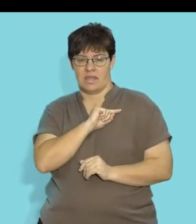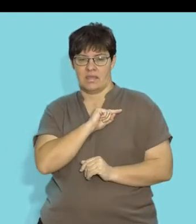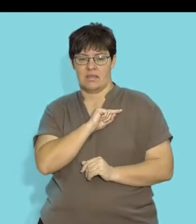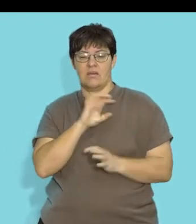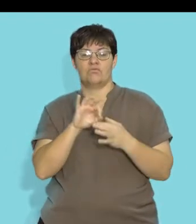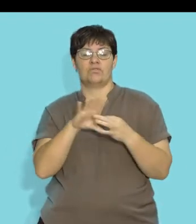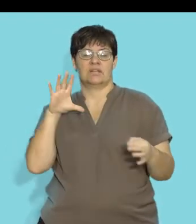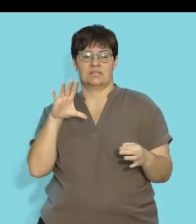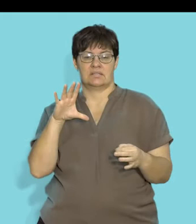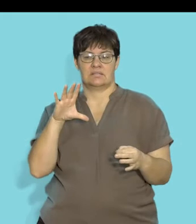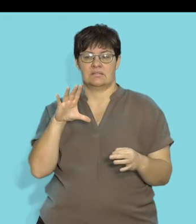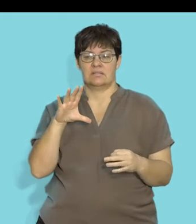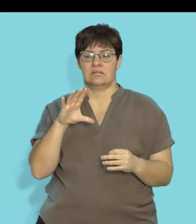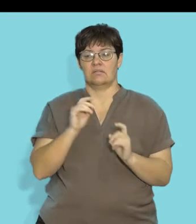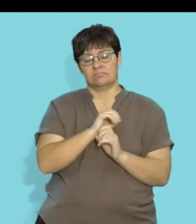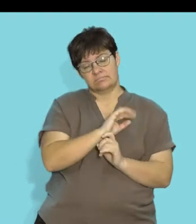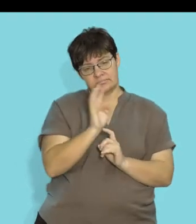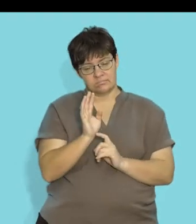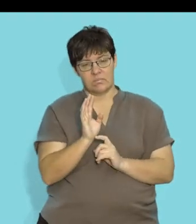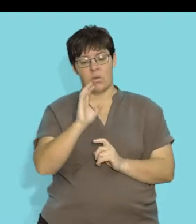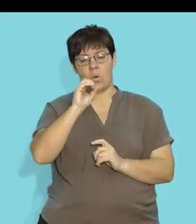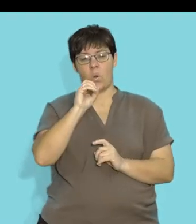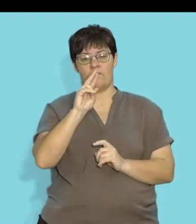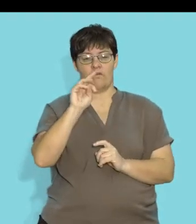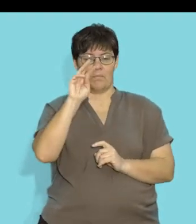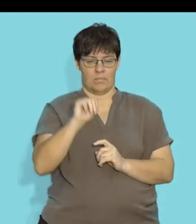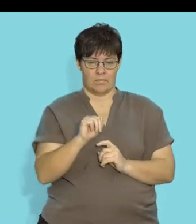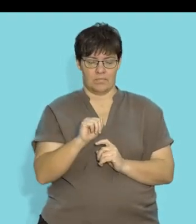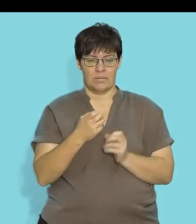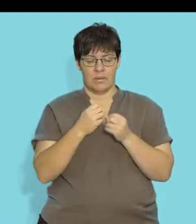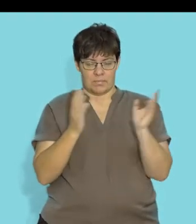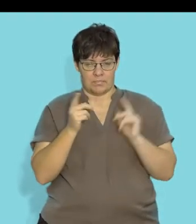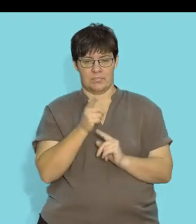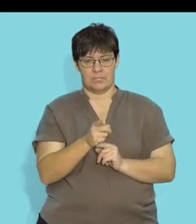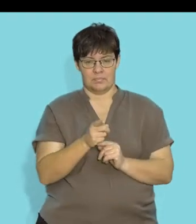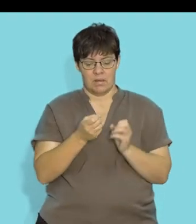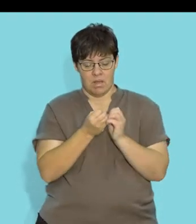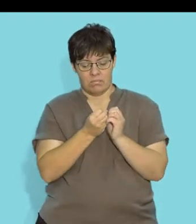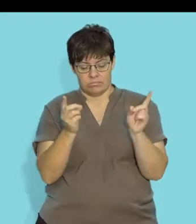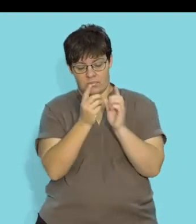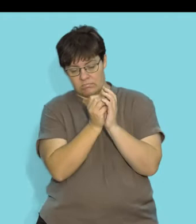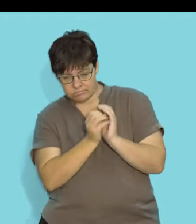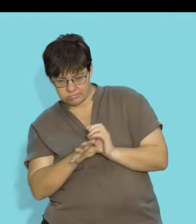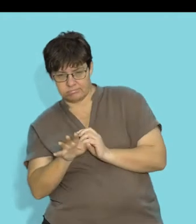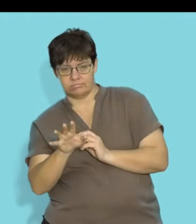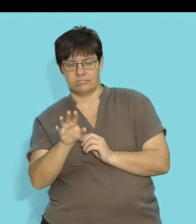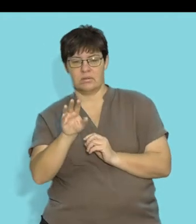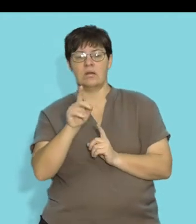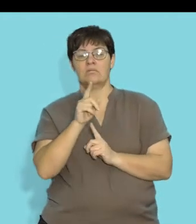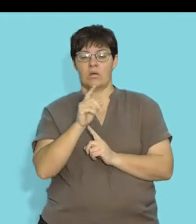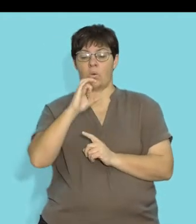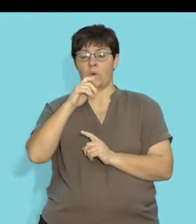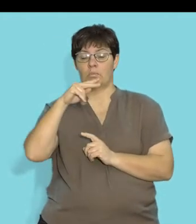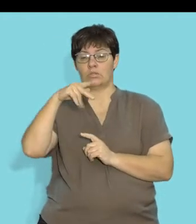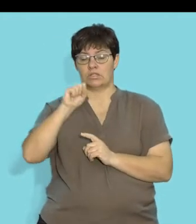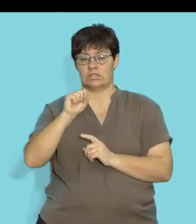of the release of the Graafian follicle releasing the ovum that causes the rupturing of that. But what we note is that after the